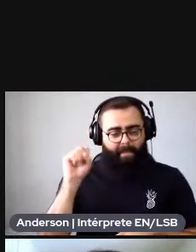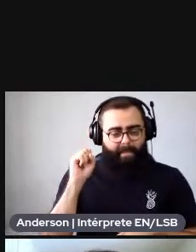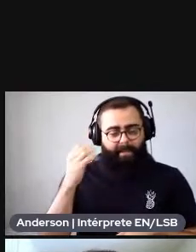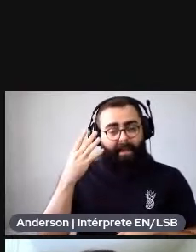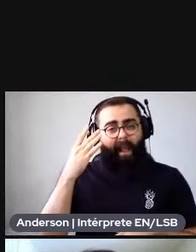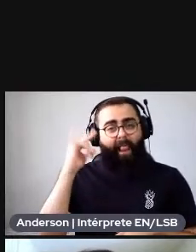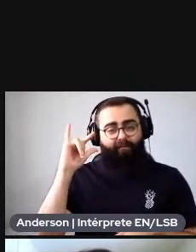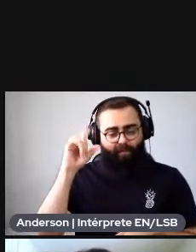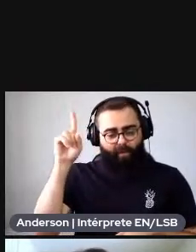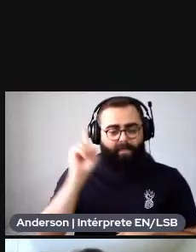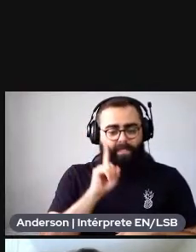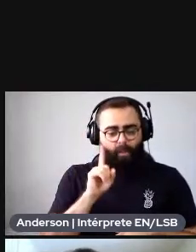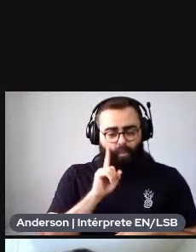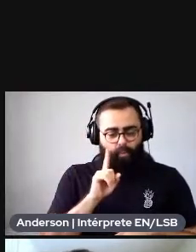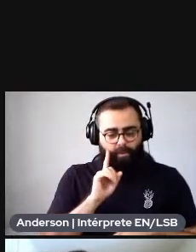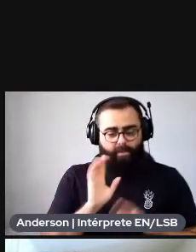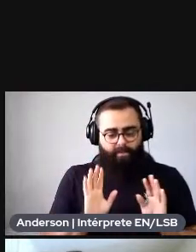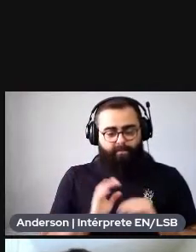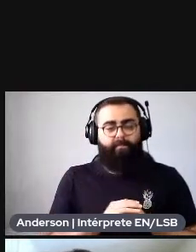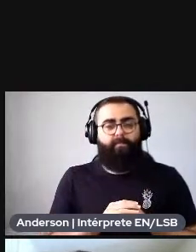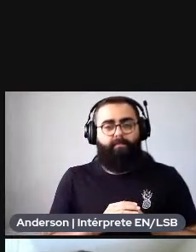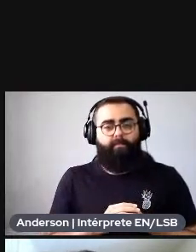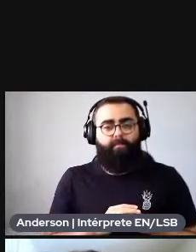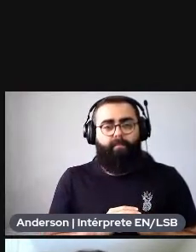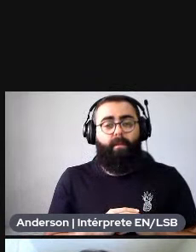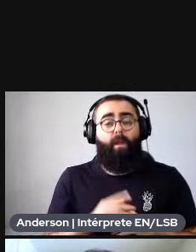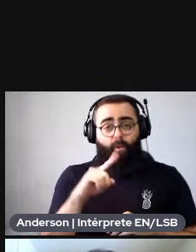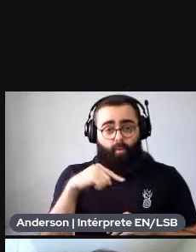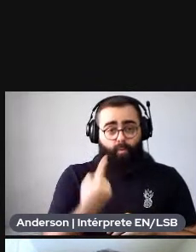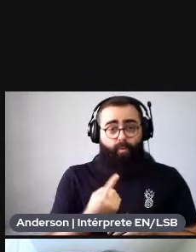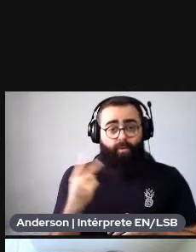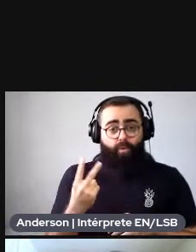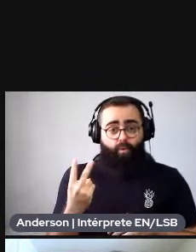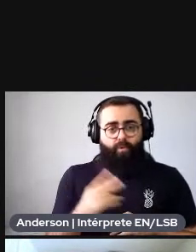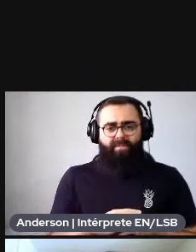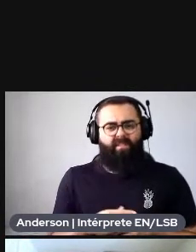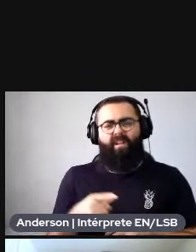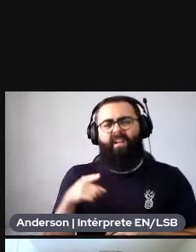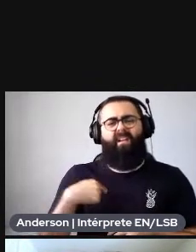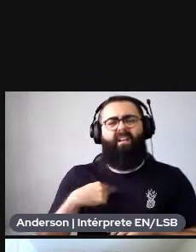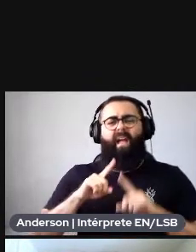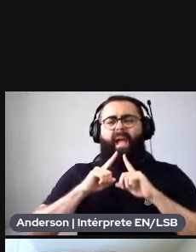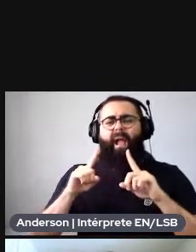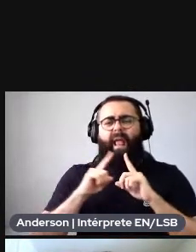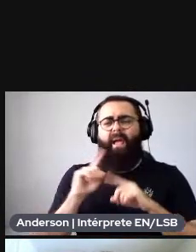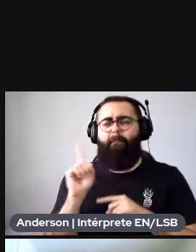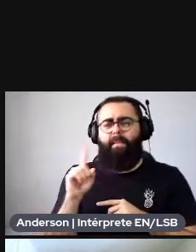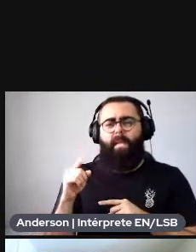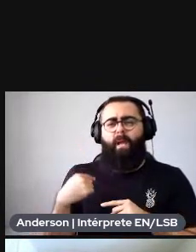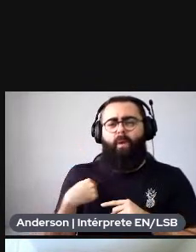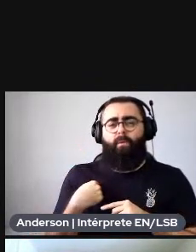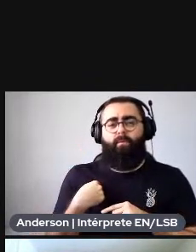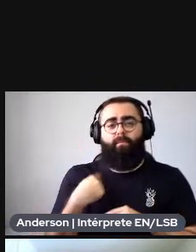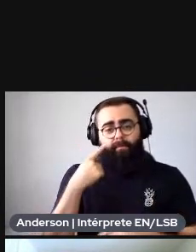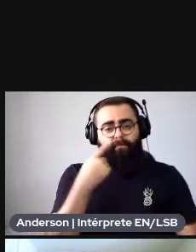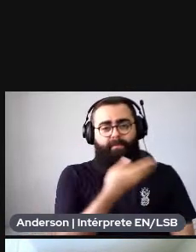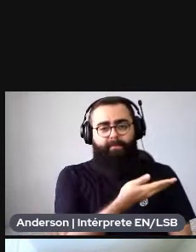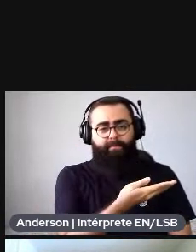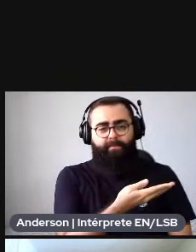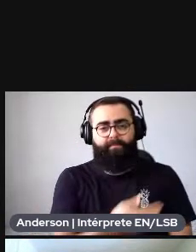No más contestaciones, no quiero periodistas, no me hacen falta ya. Ahora morirme es lo que quiero.